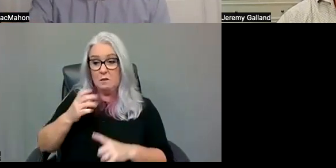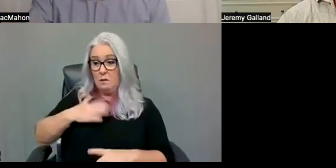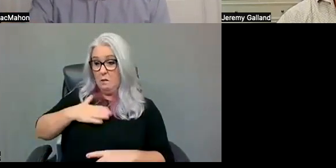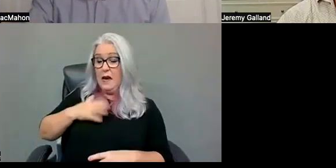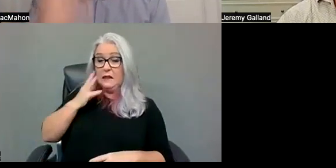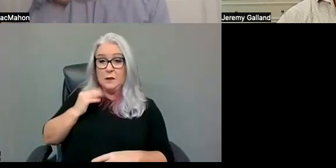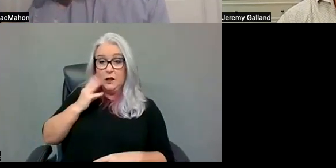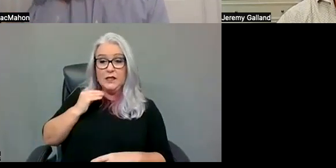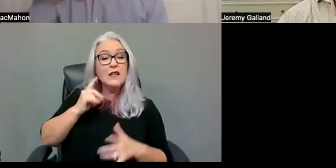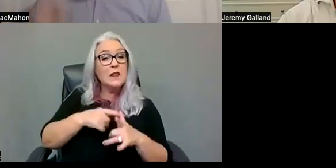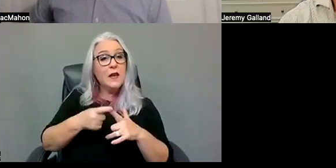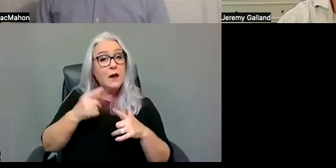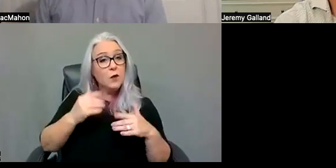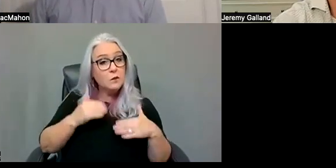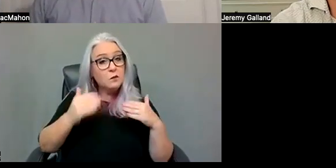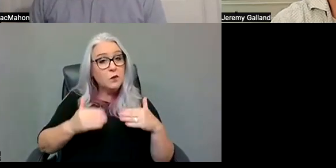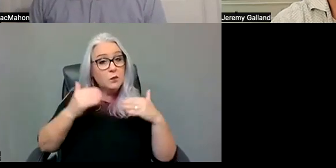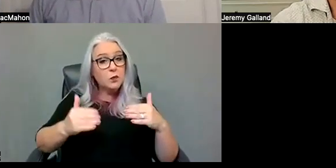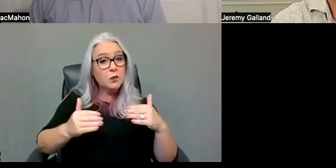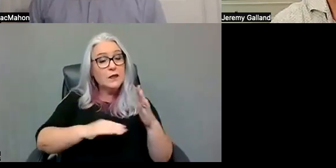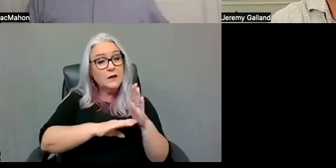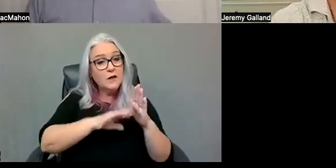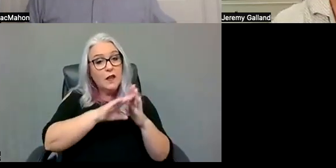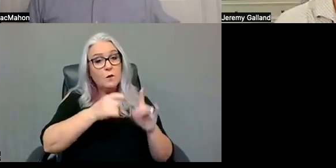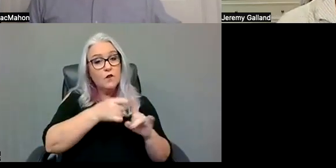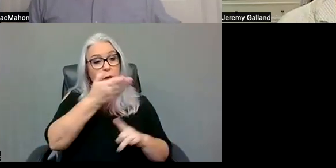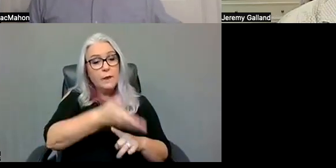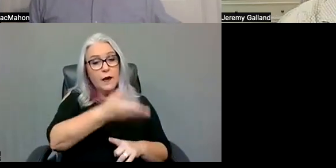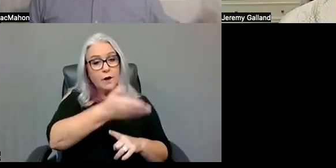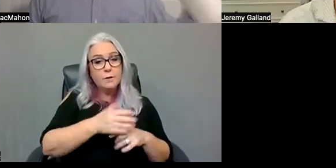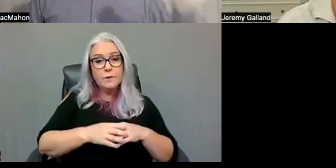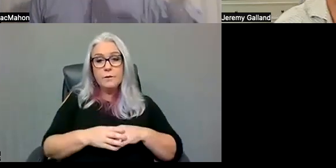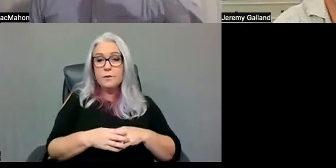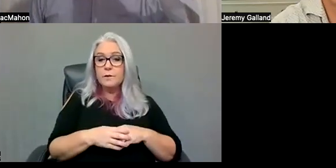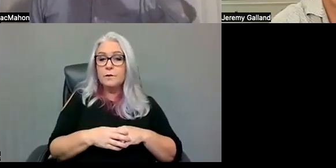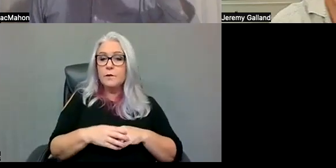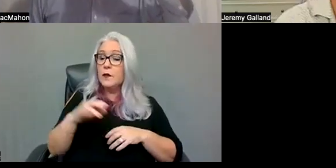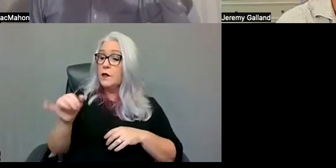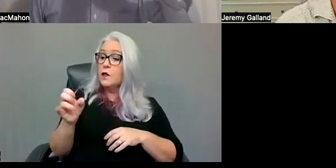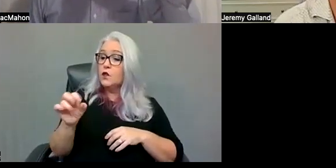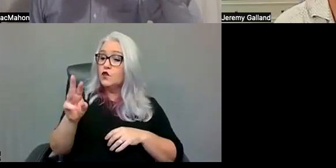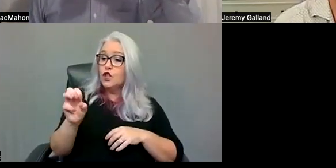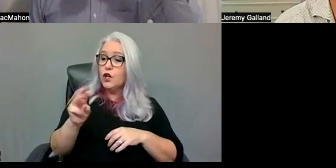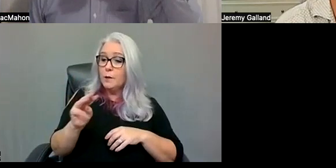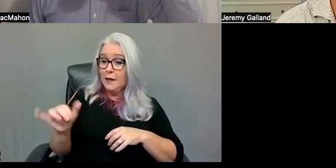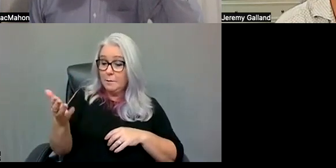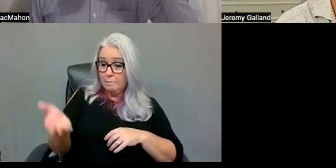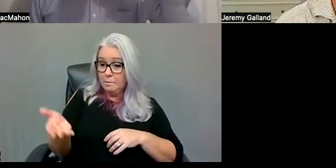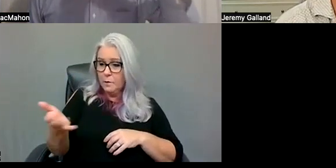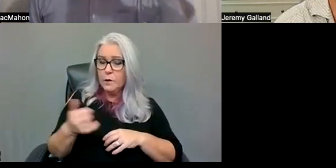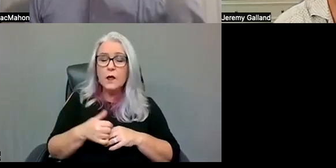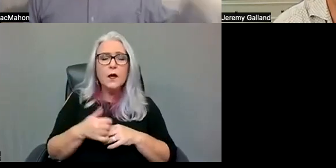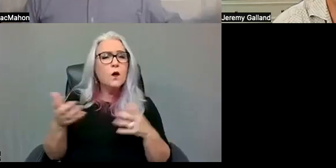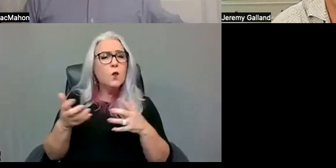Okay, thank you very much. Jeremy. So what assessment was the, one of the first parts of that question?